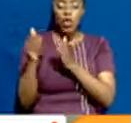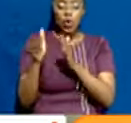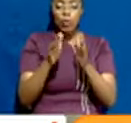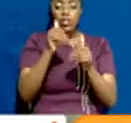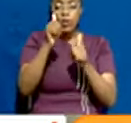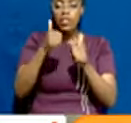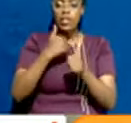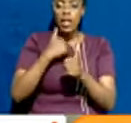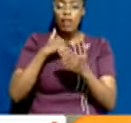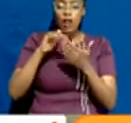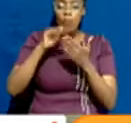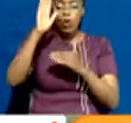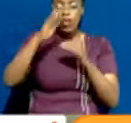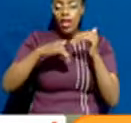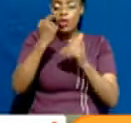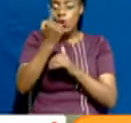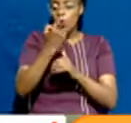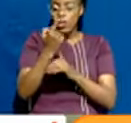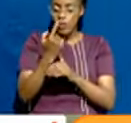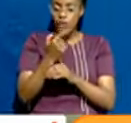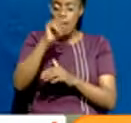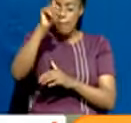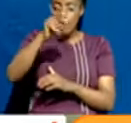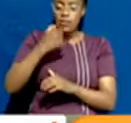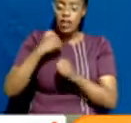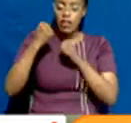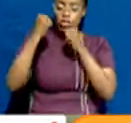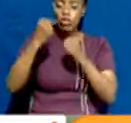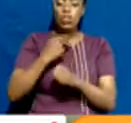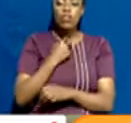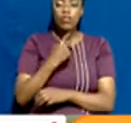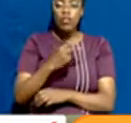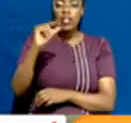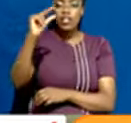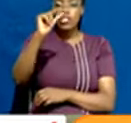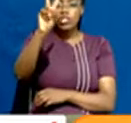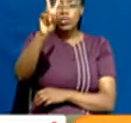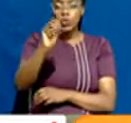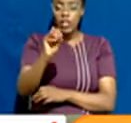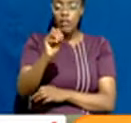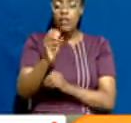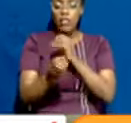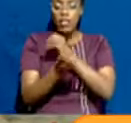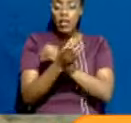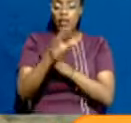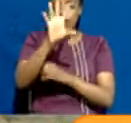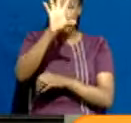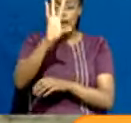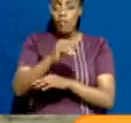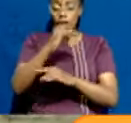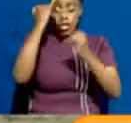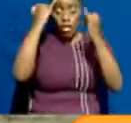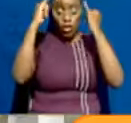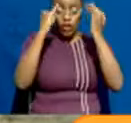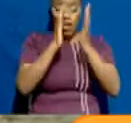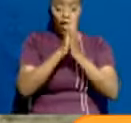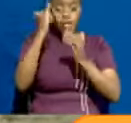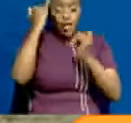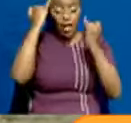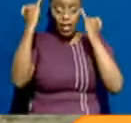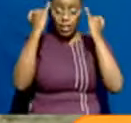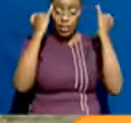to be more than a slogan, we must have a strong voice in the G20, defining Africa's innovation and